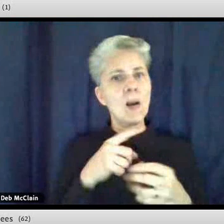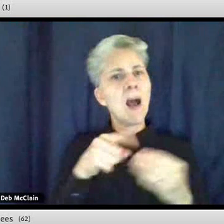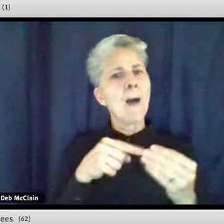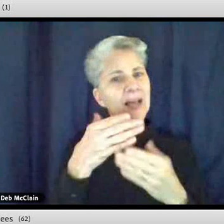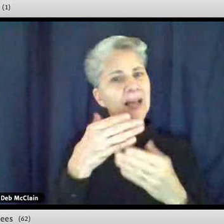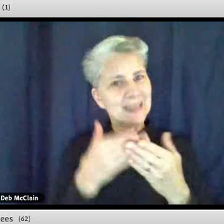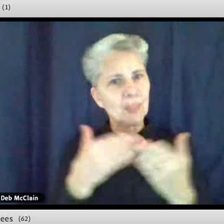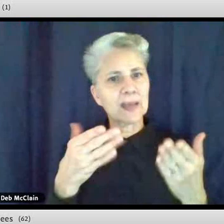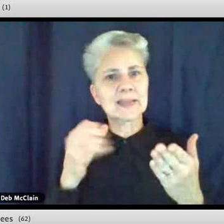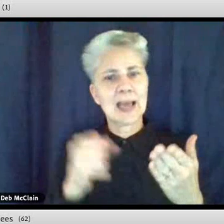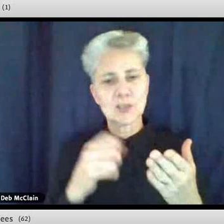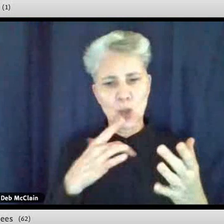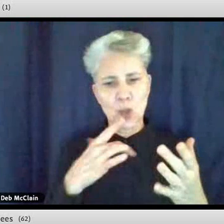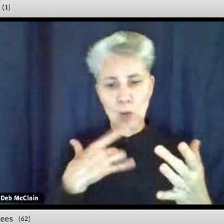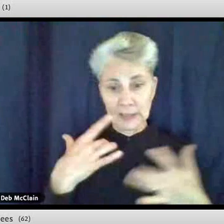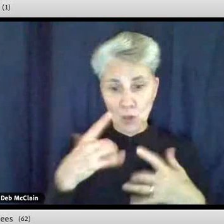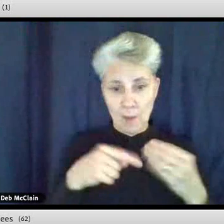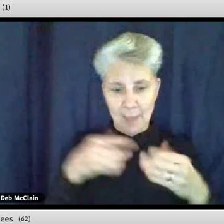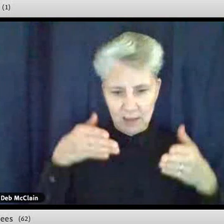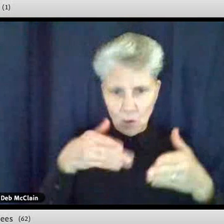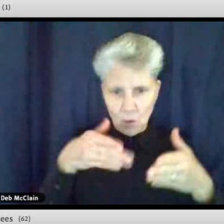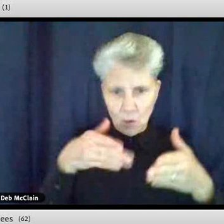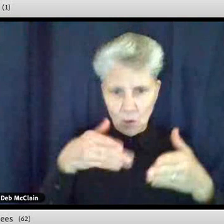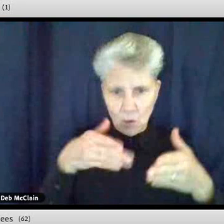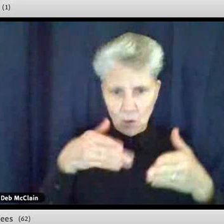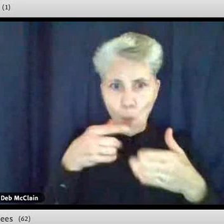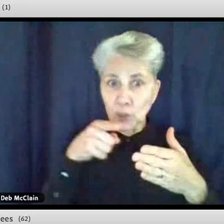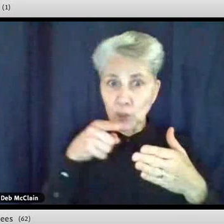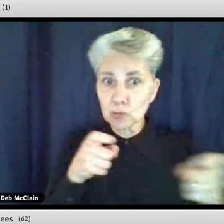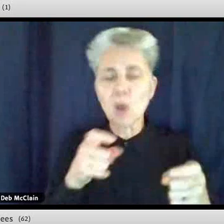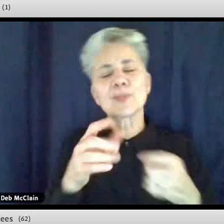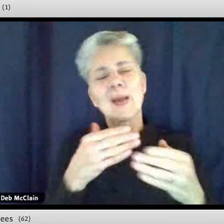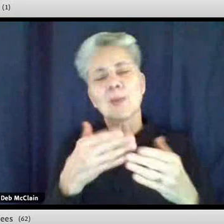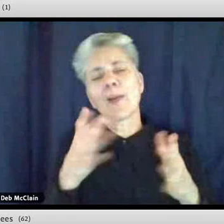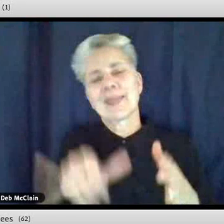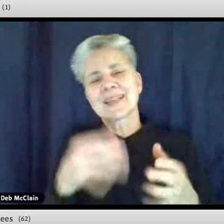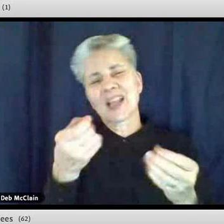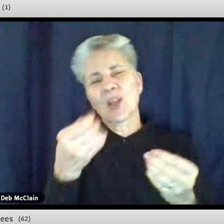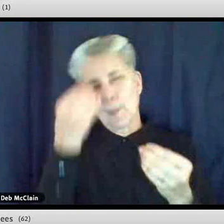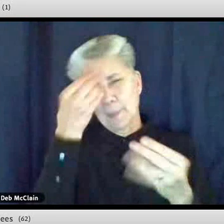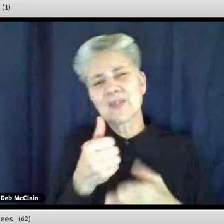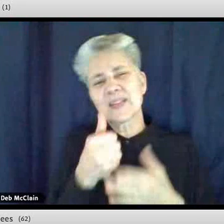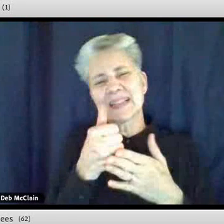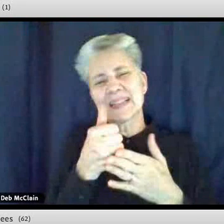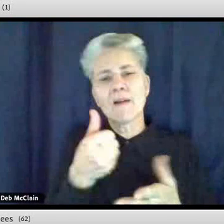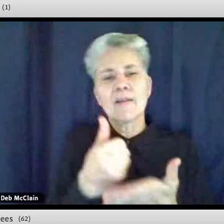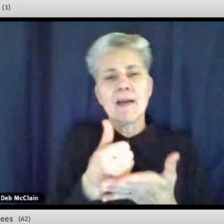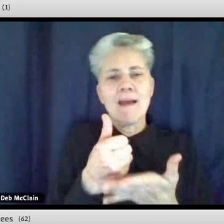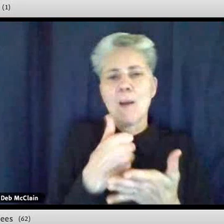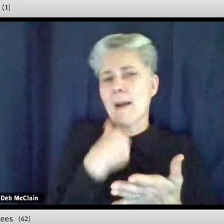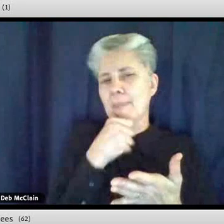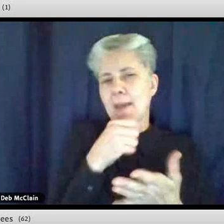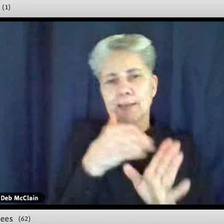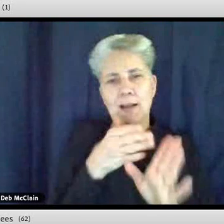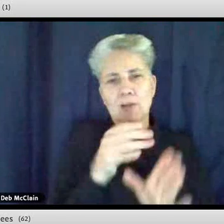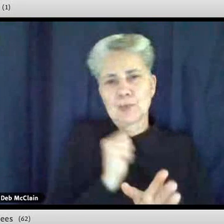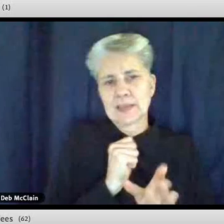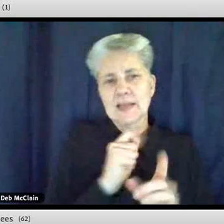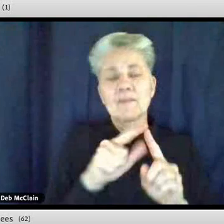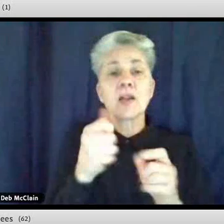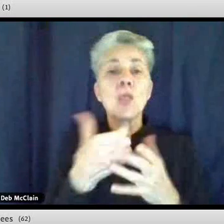you can control how you feel, and you do have control over some things. So worry about what you can control. Anyway, so